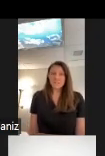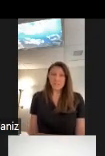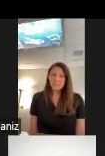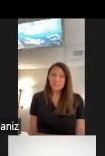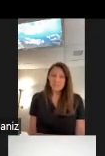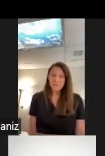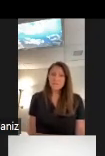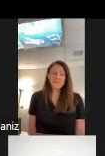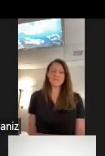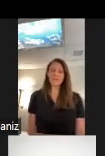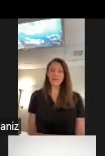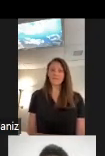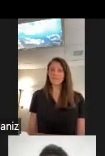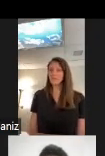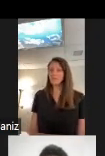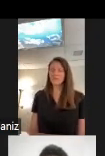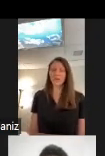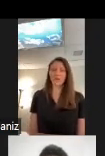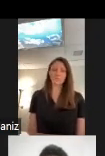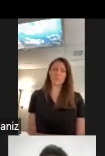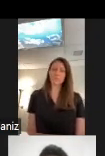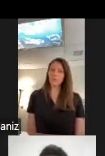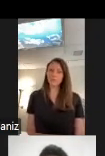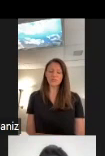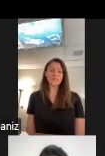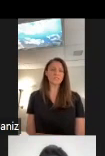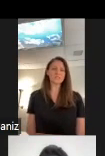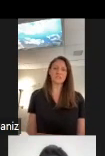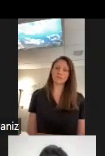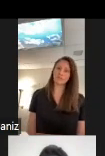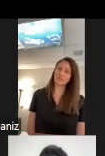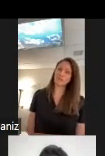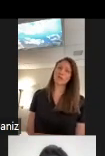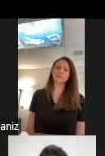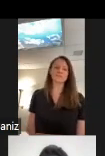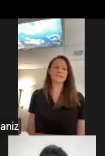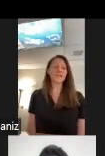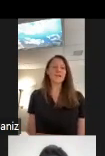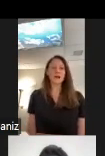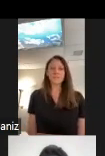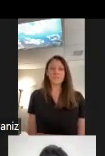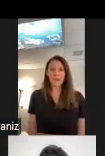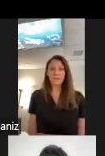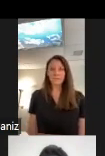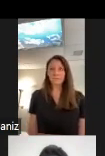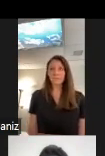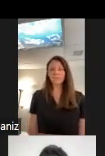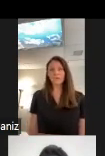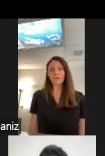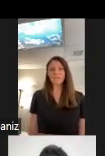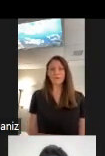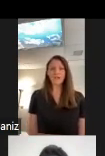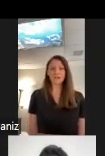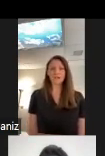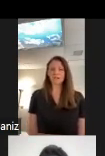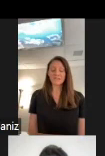just learning to swim and they're having to follow all the directions and learn all the strokes, and that would be more